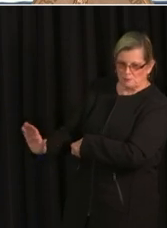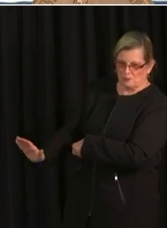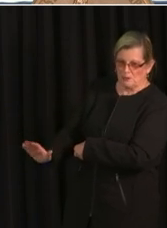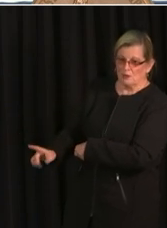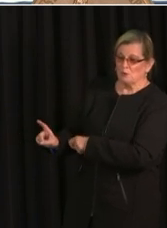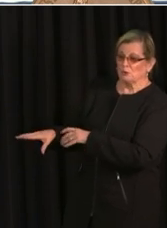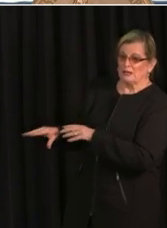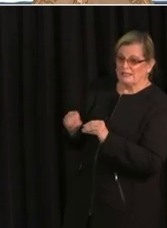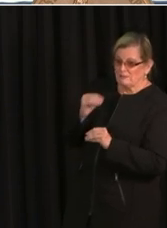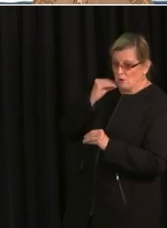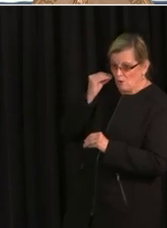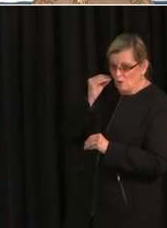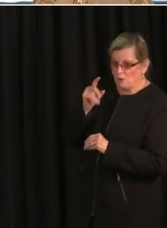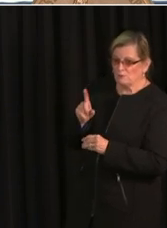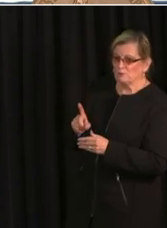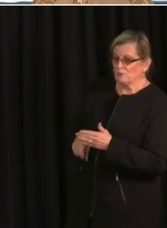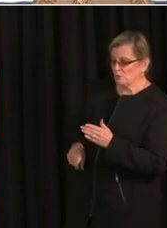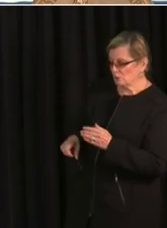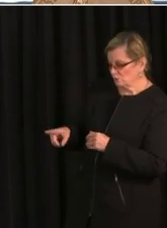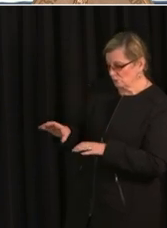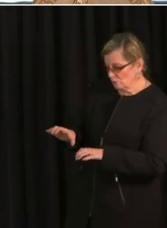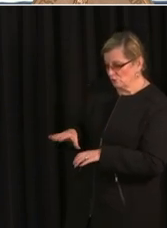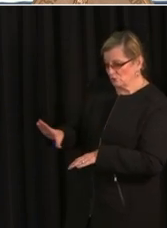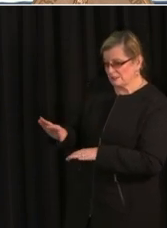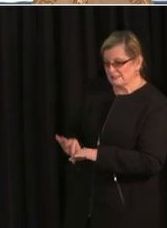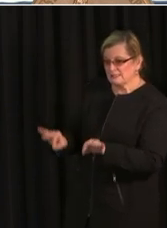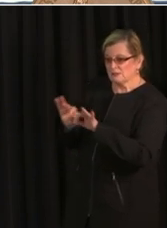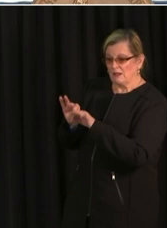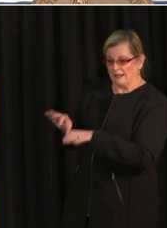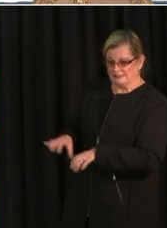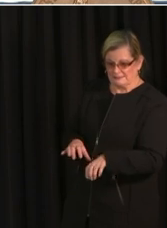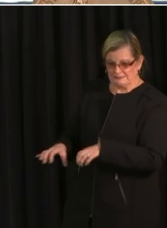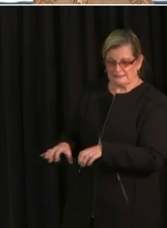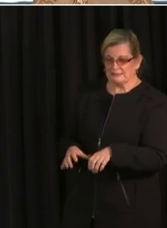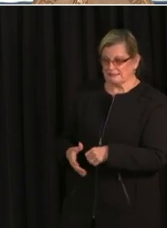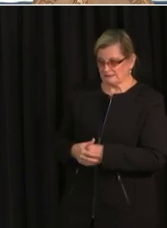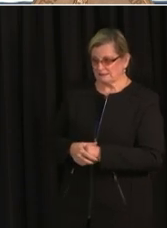home when they are doing their essential activities.